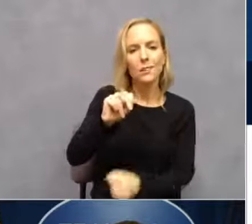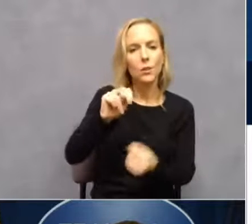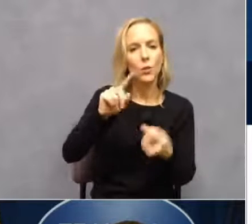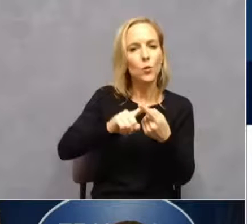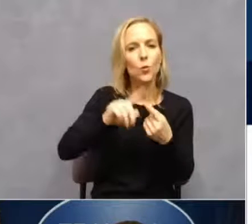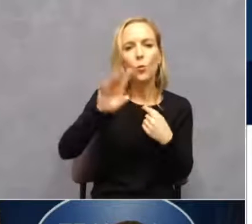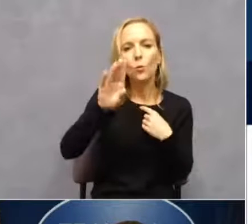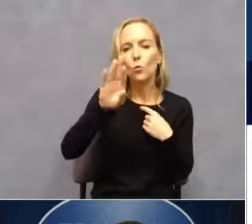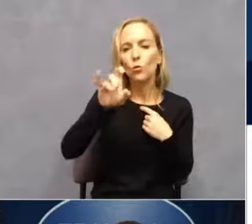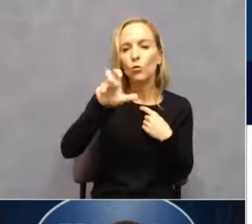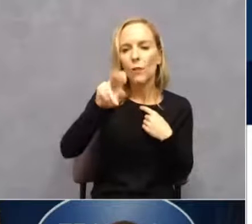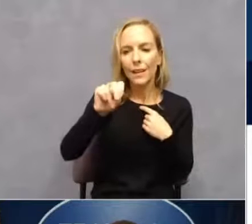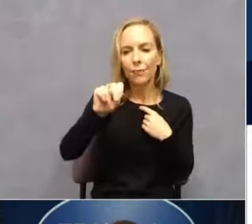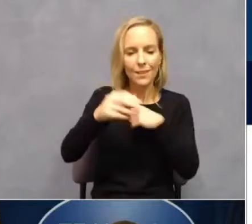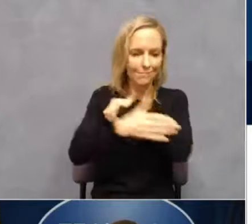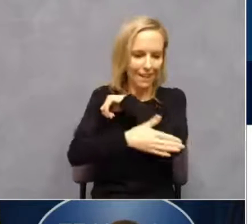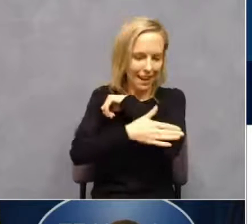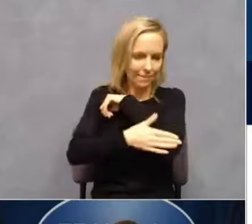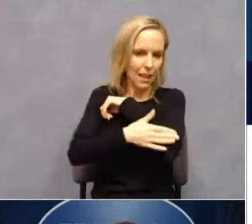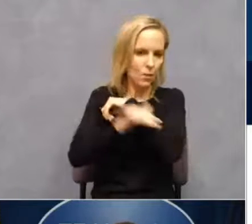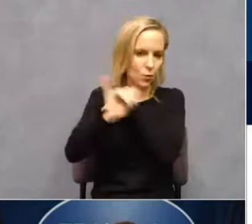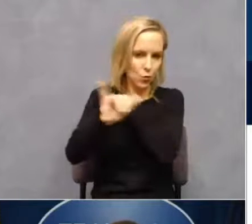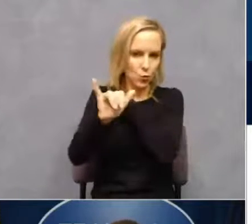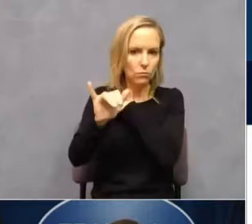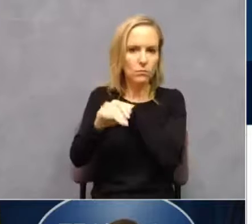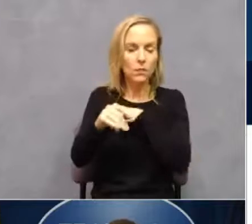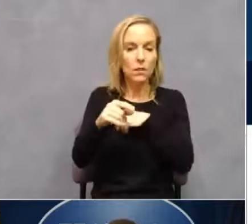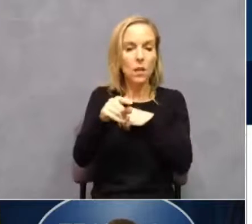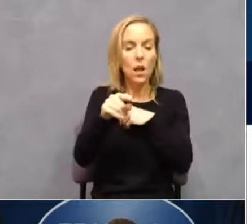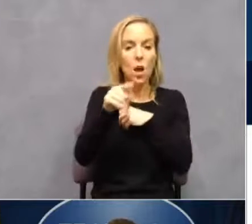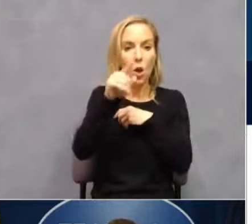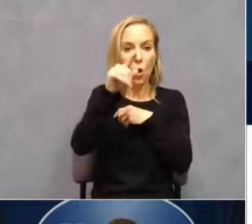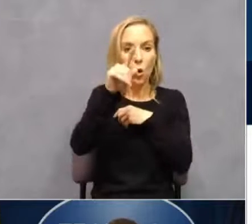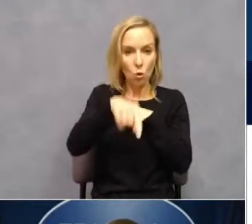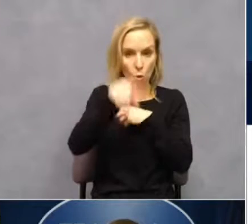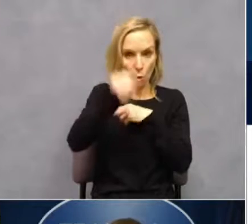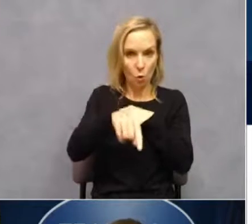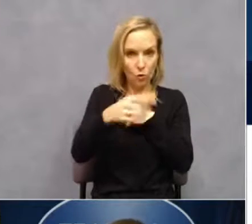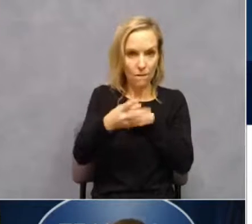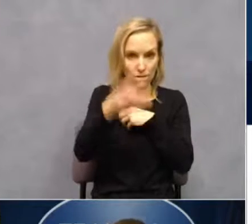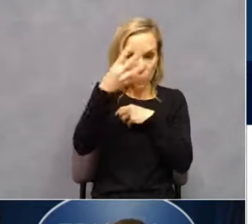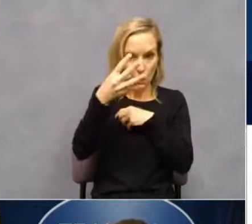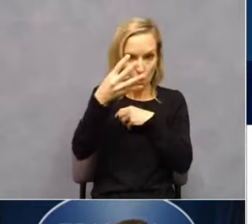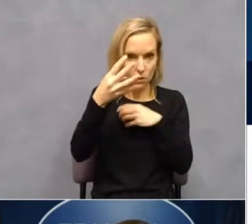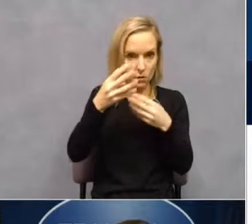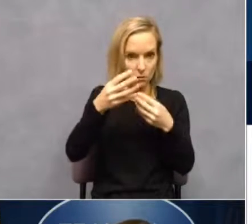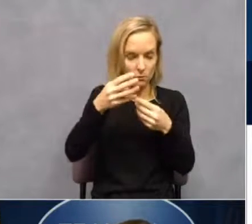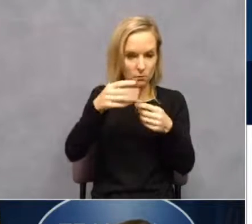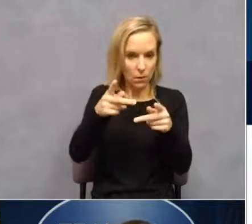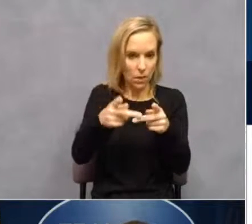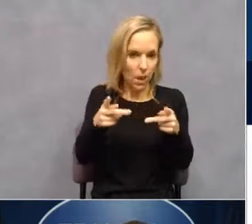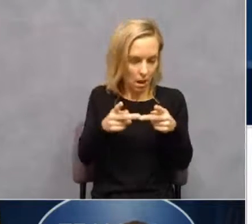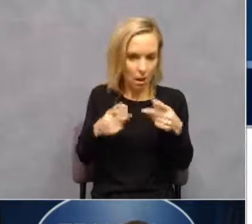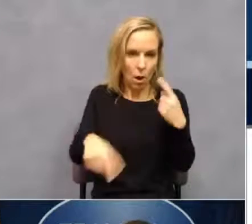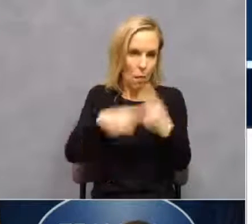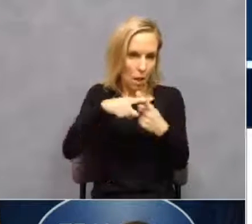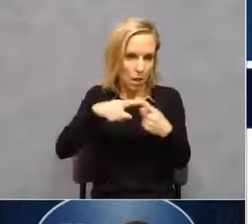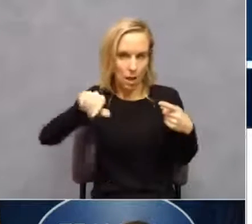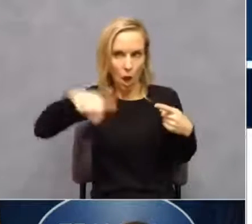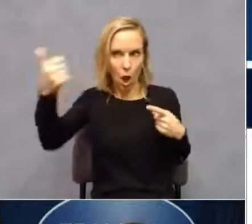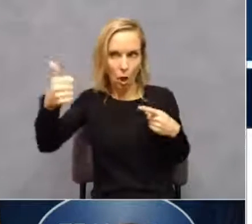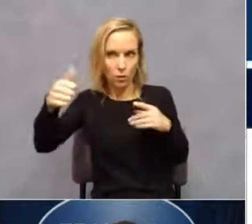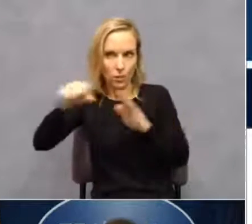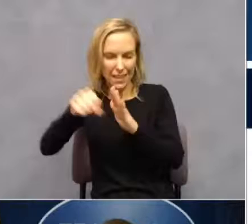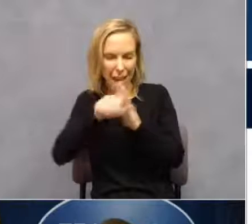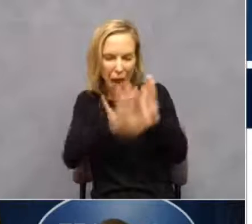Grayson as well. With these 4 facilities, along with all the others we have in the state, over 200 now, we should have a